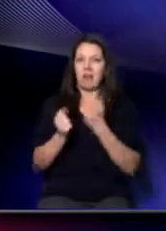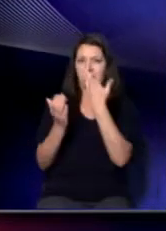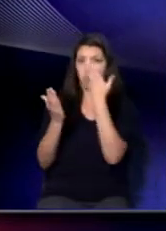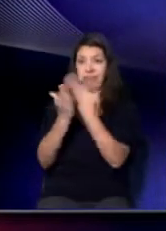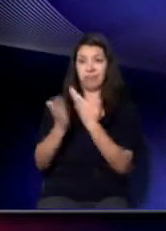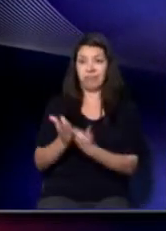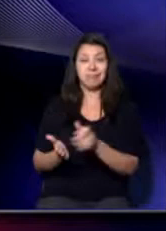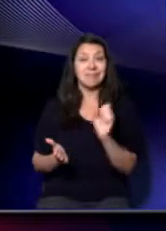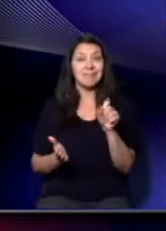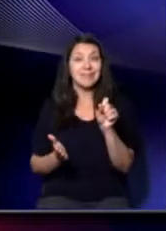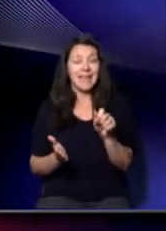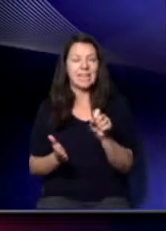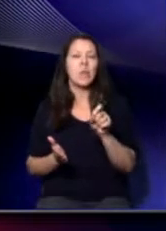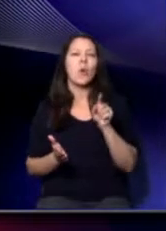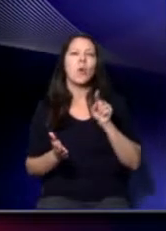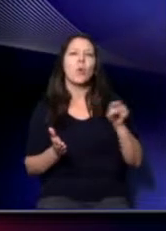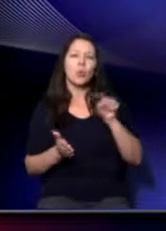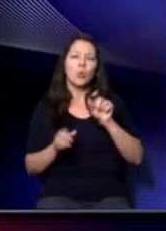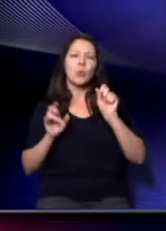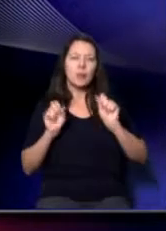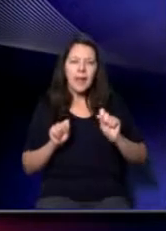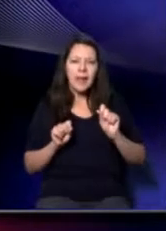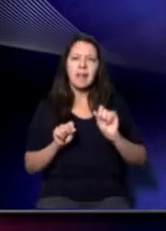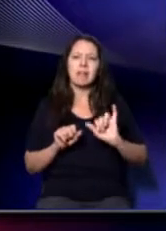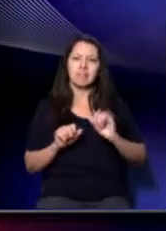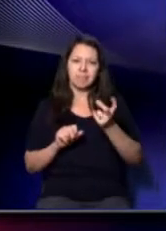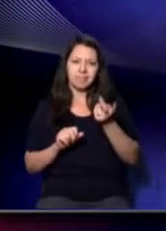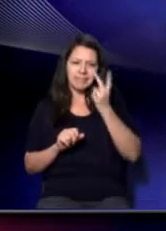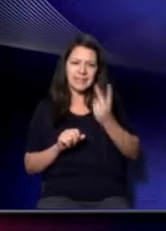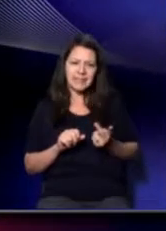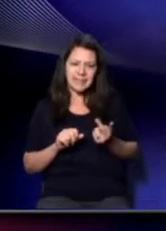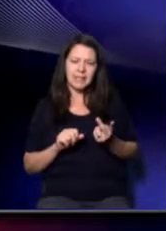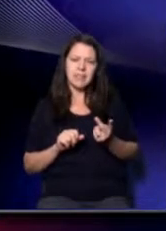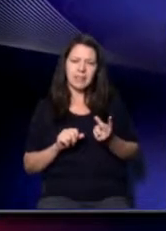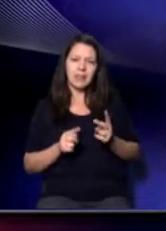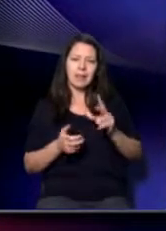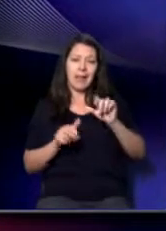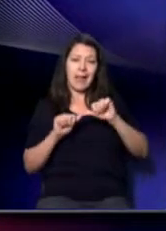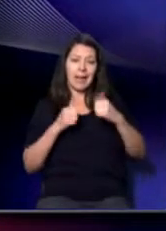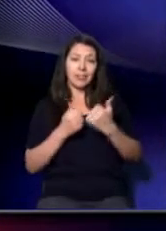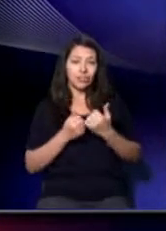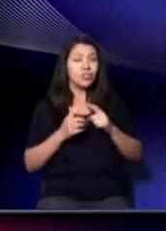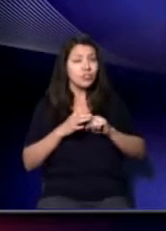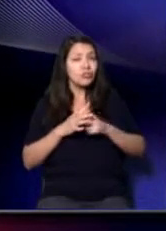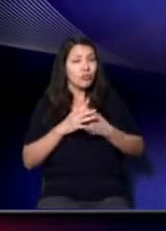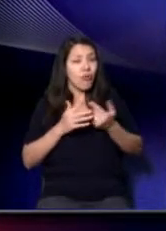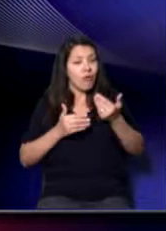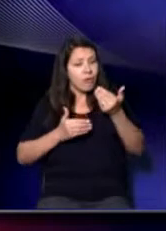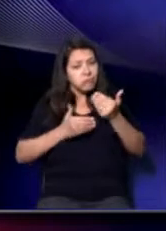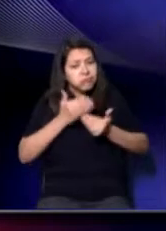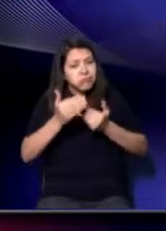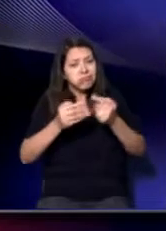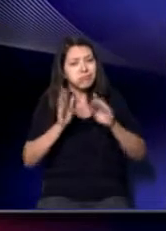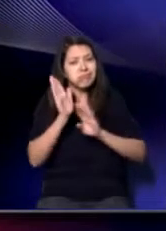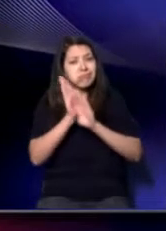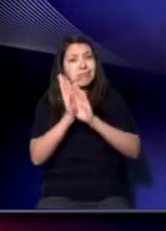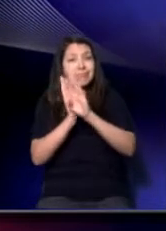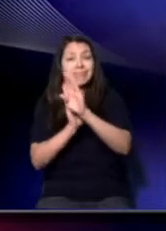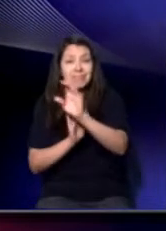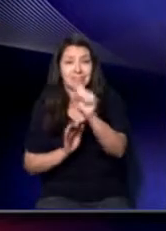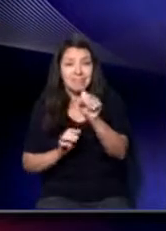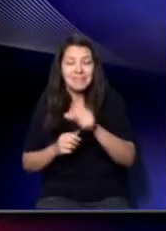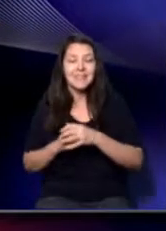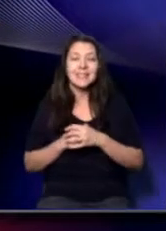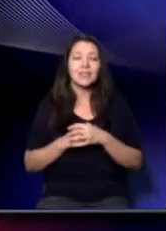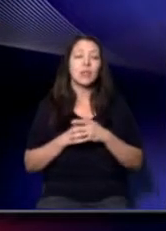you have a sense that the agency really is starting to move forward. The reason that we're